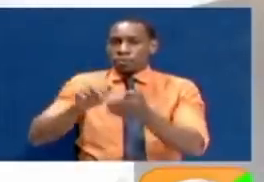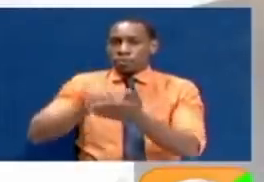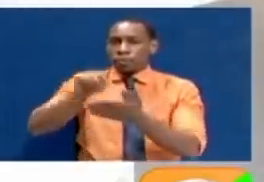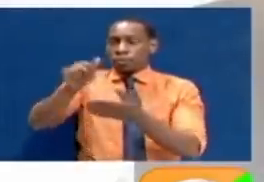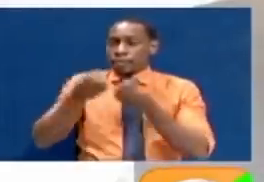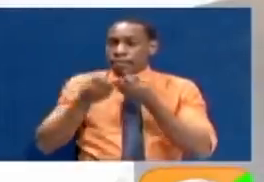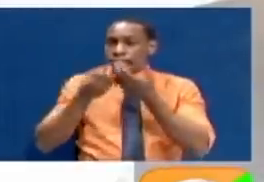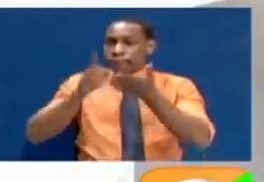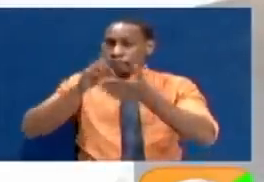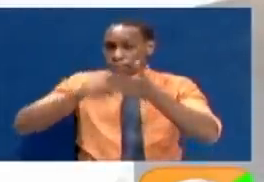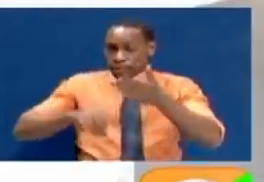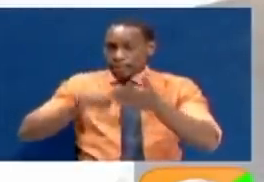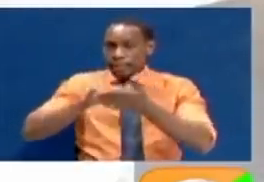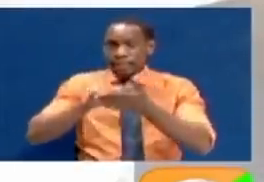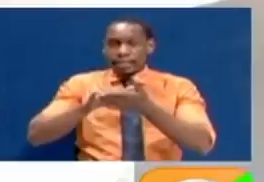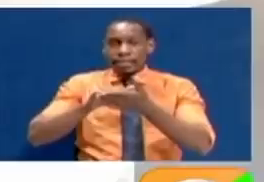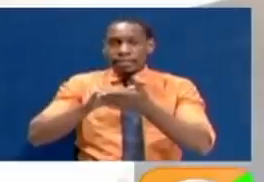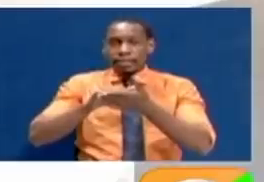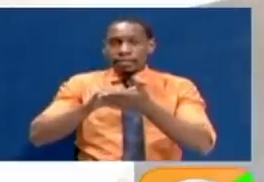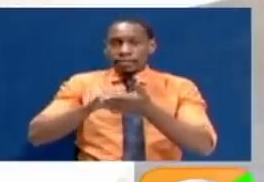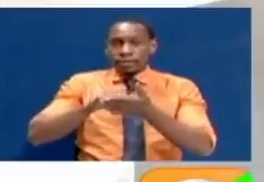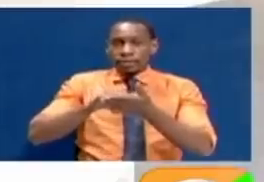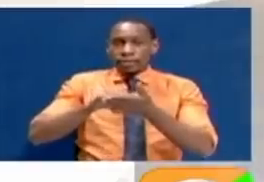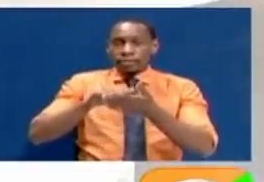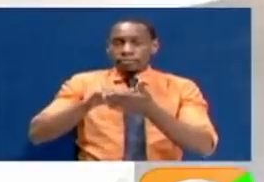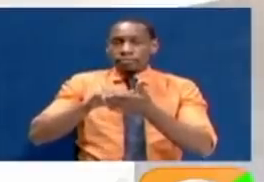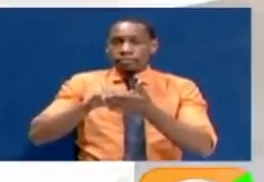that whenever we will go,